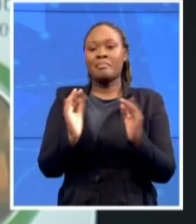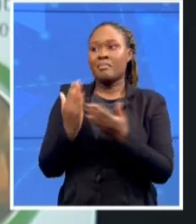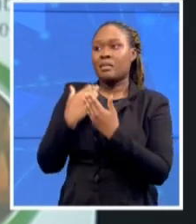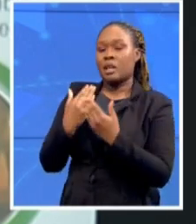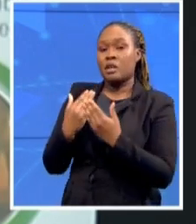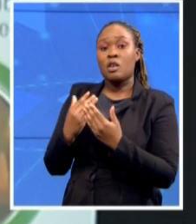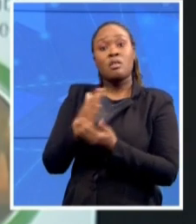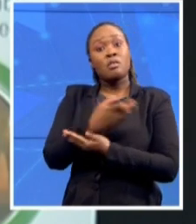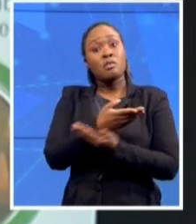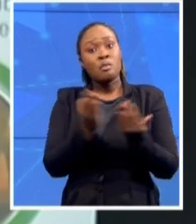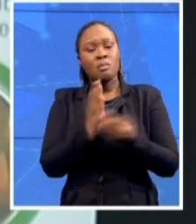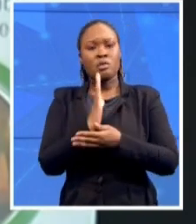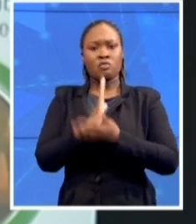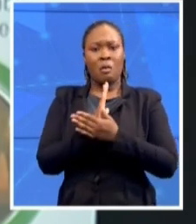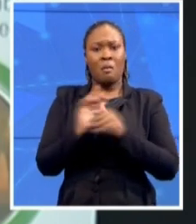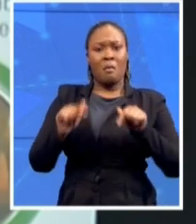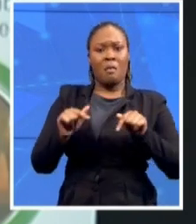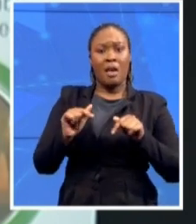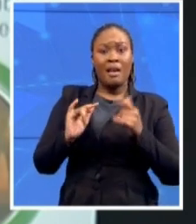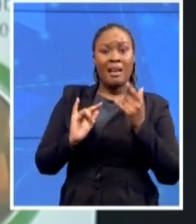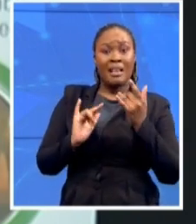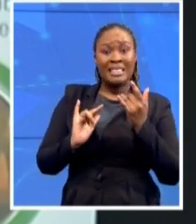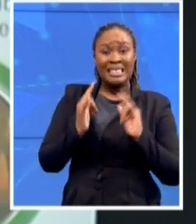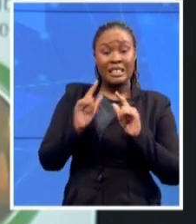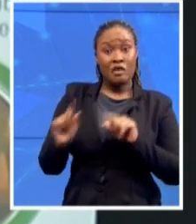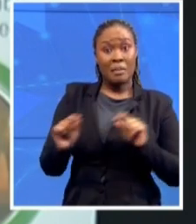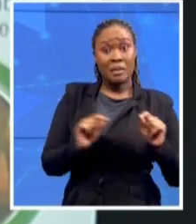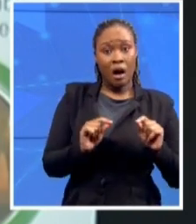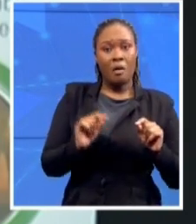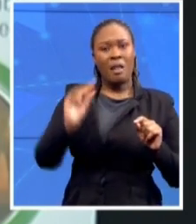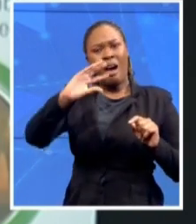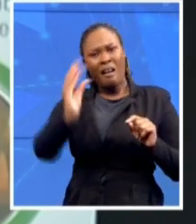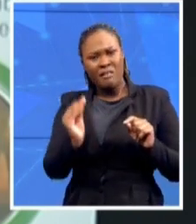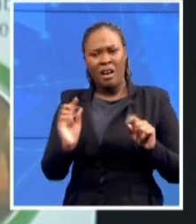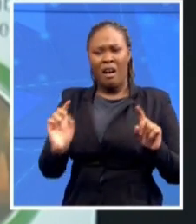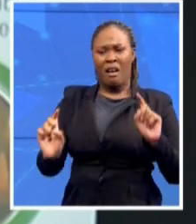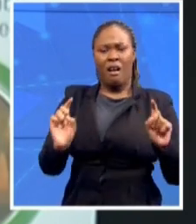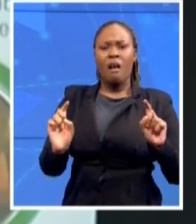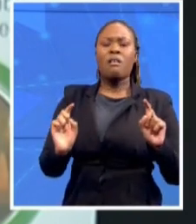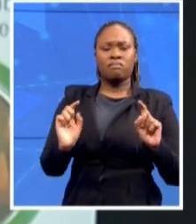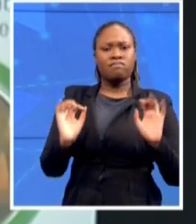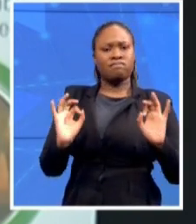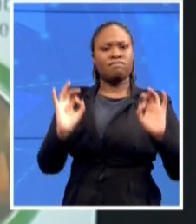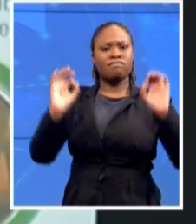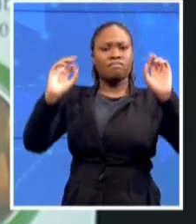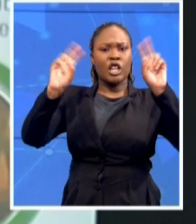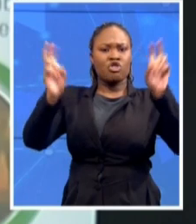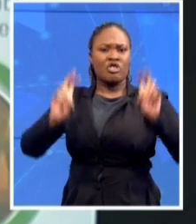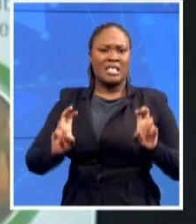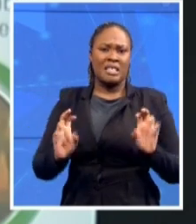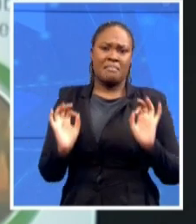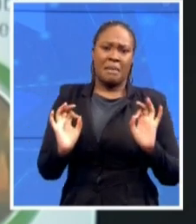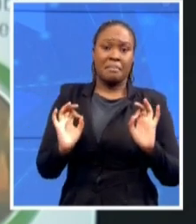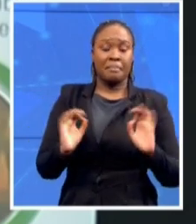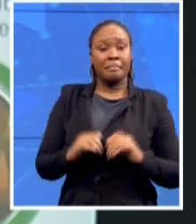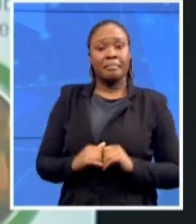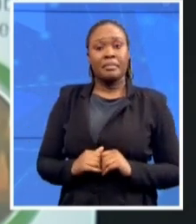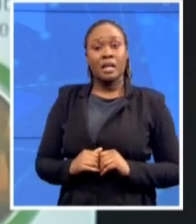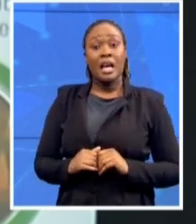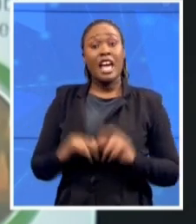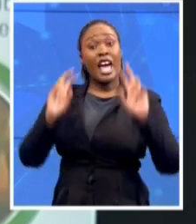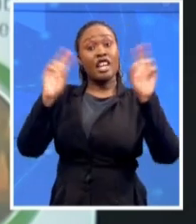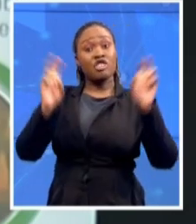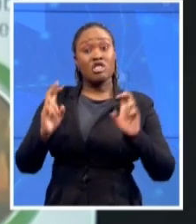Africa. Energy security is one of the great social justice issues of our time. Energy security means